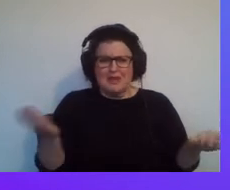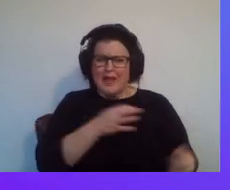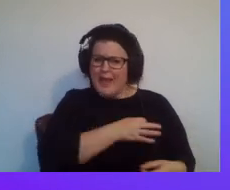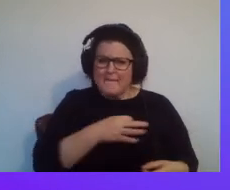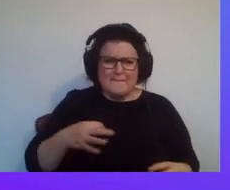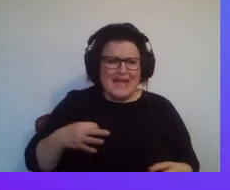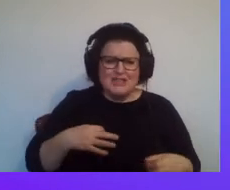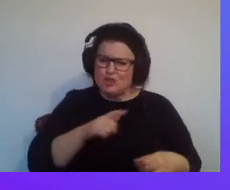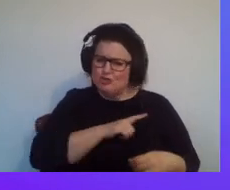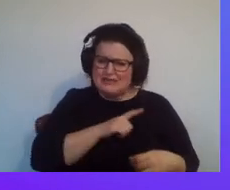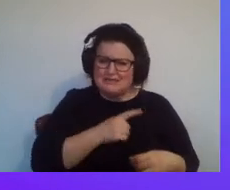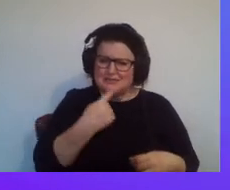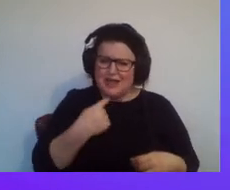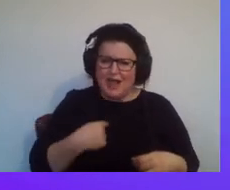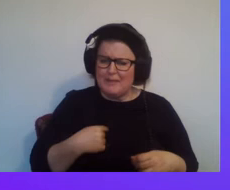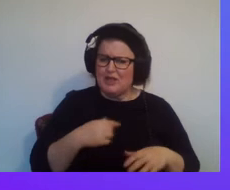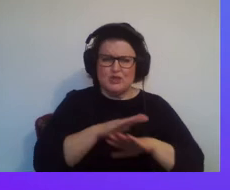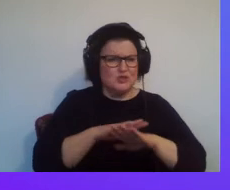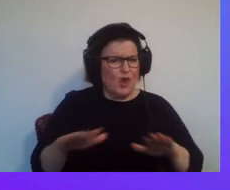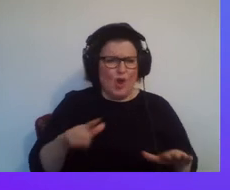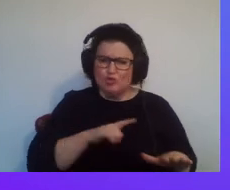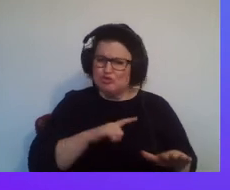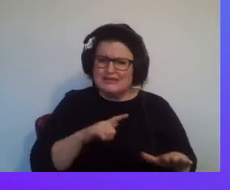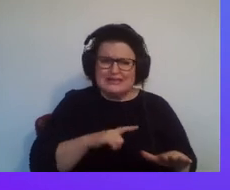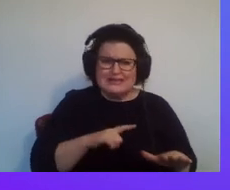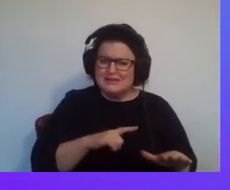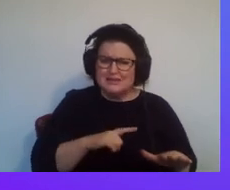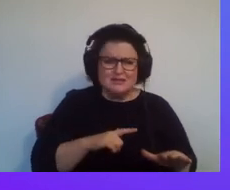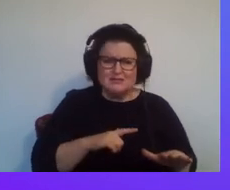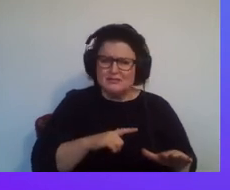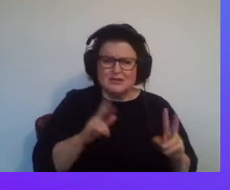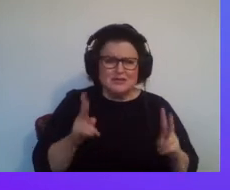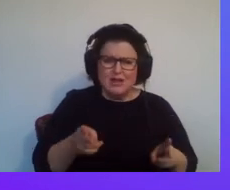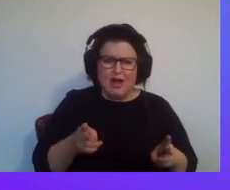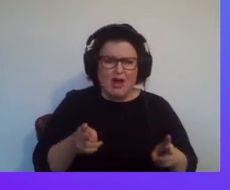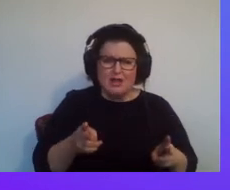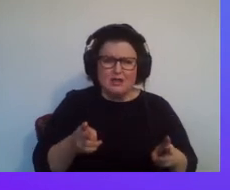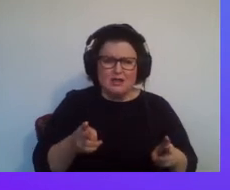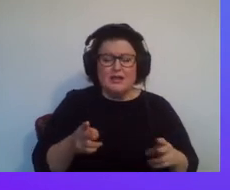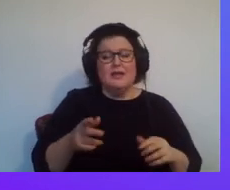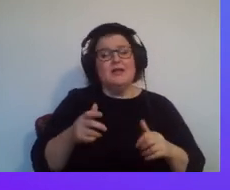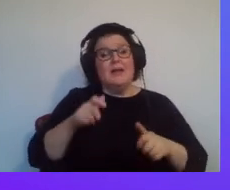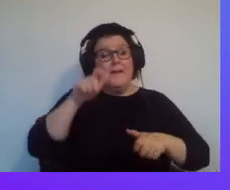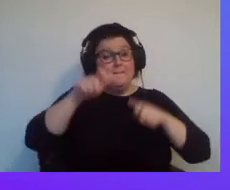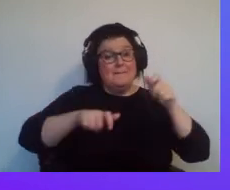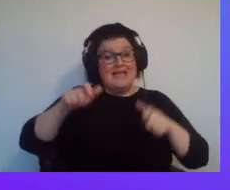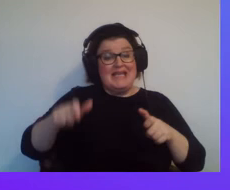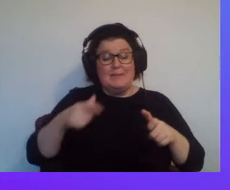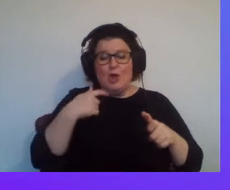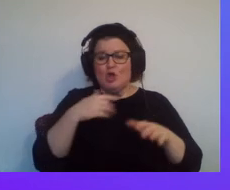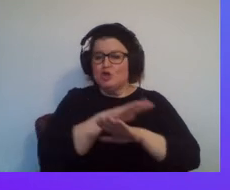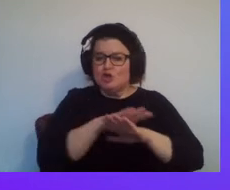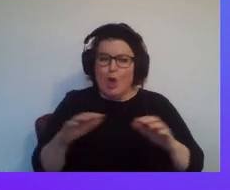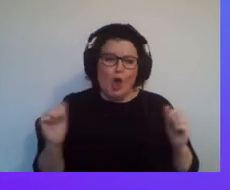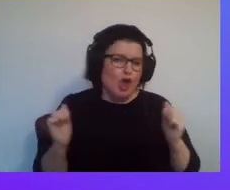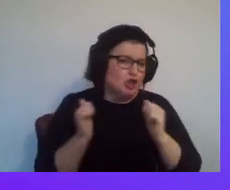reason why people aren't complying to rules such as they are is for fear of not being paid. So I'm talking about the security worker, the